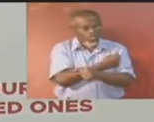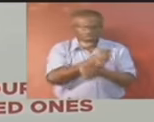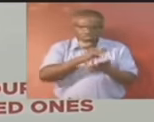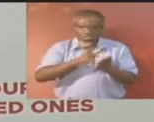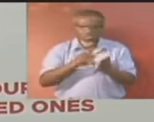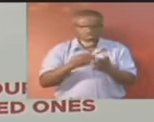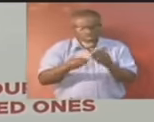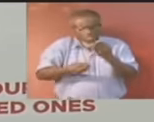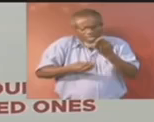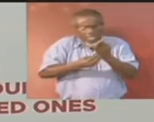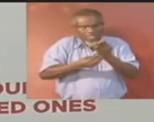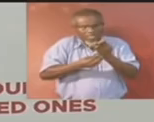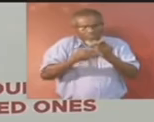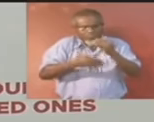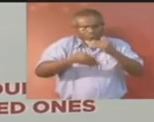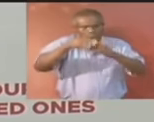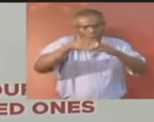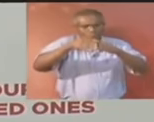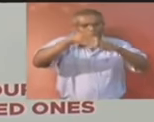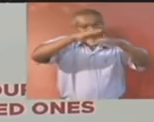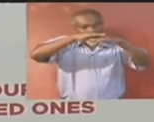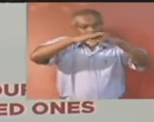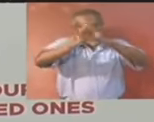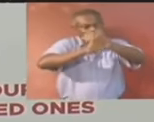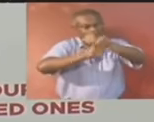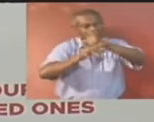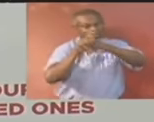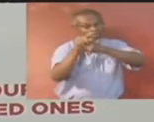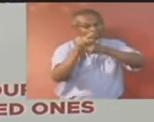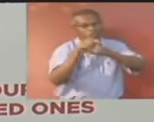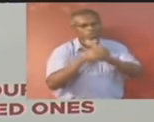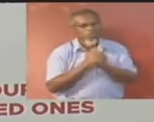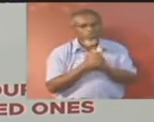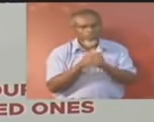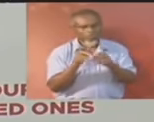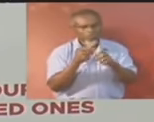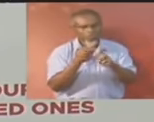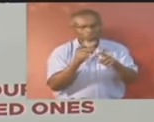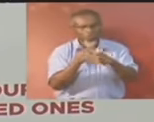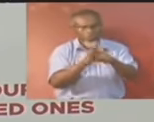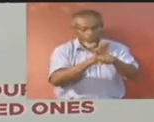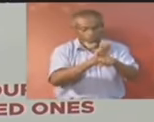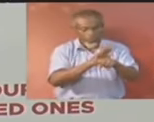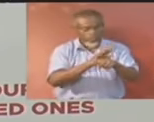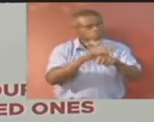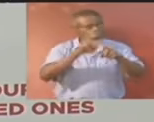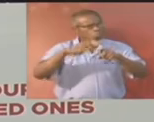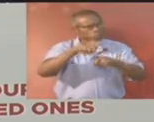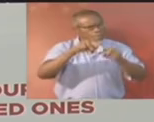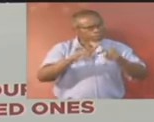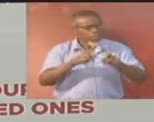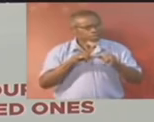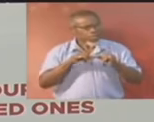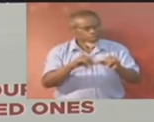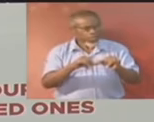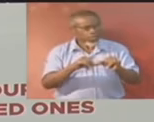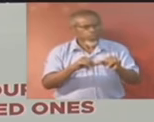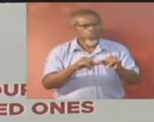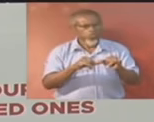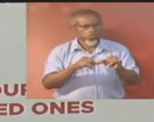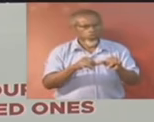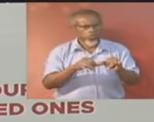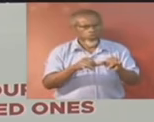layer of protection with regards to COVID-19. We have to continue the COVID-19